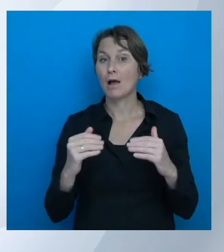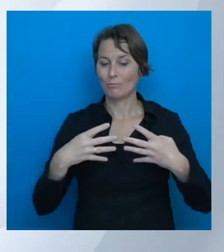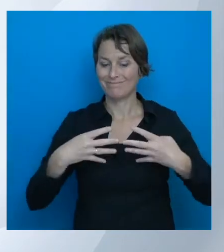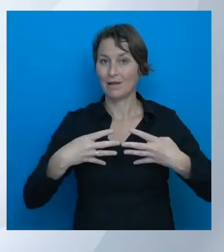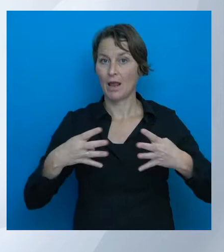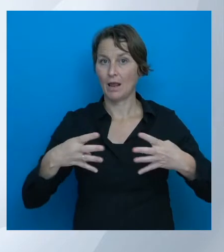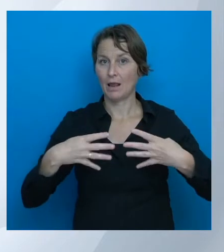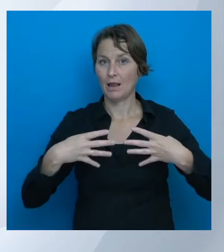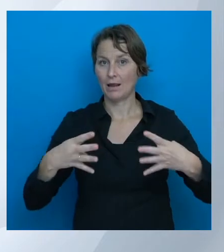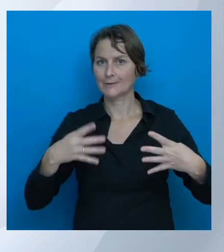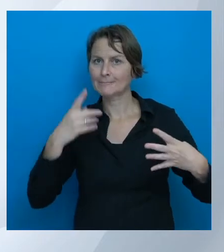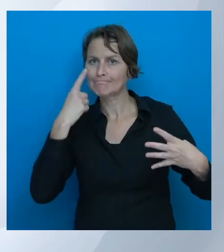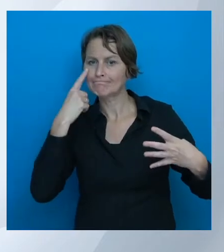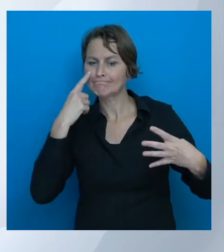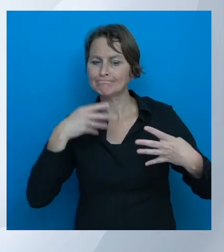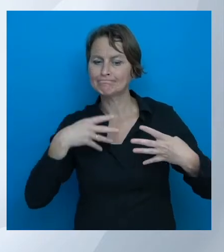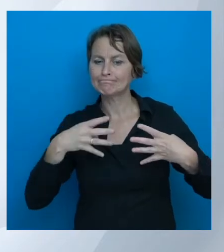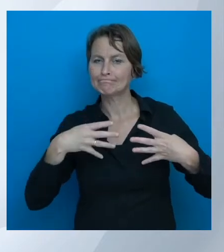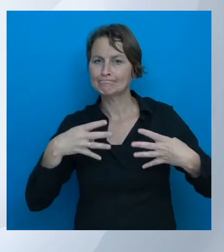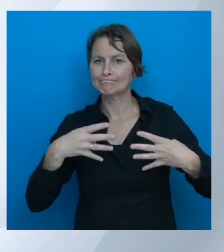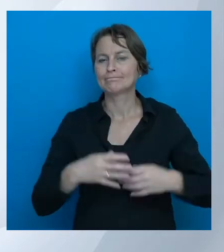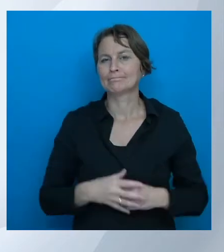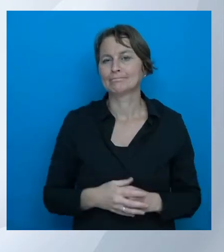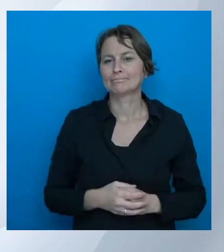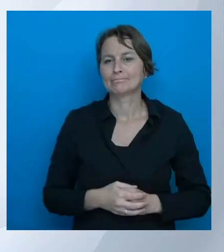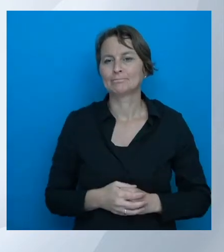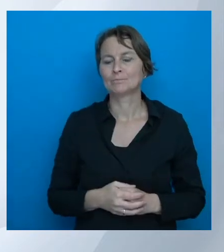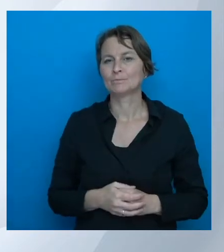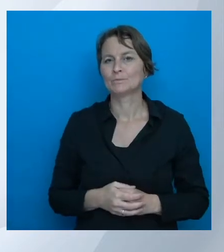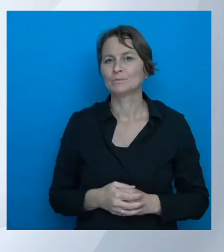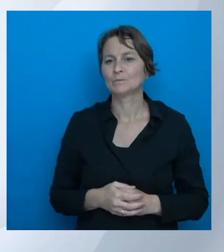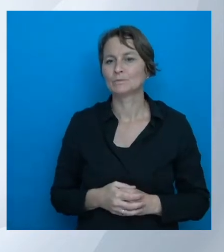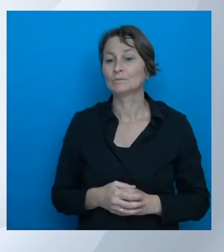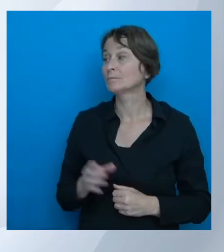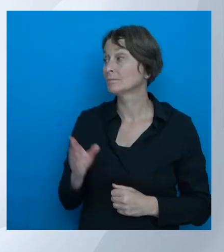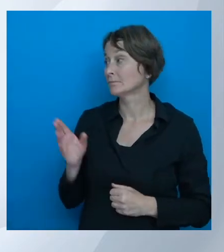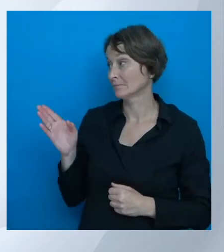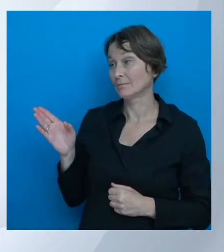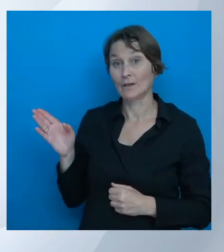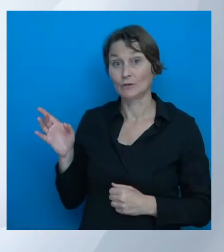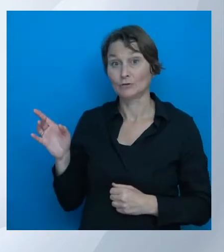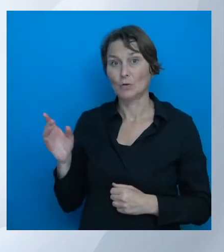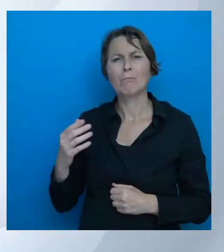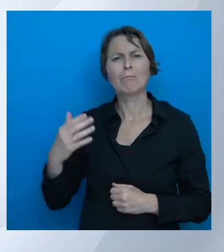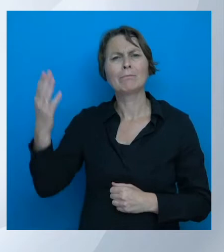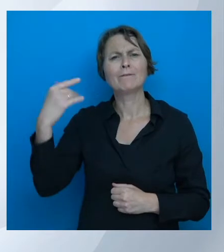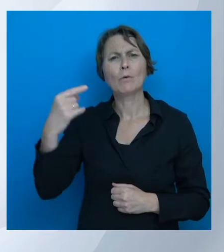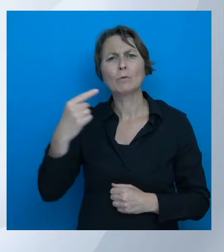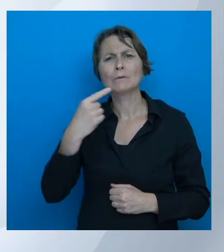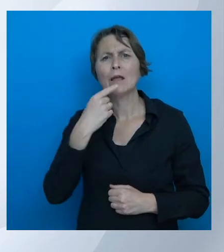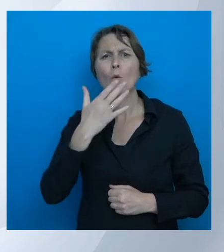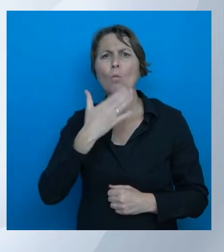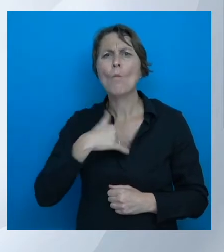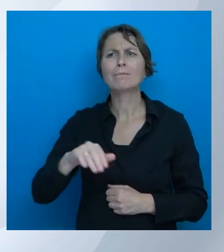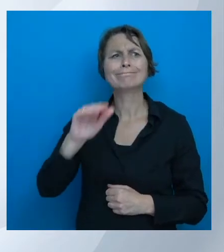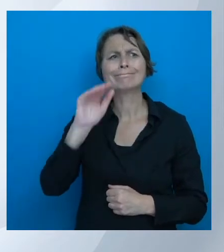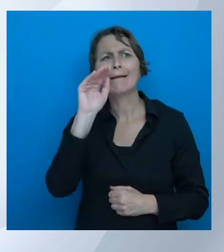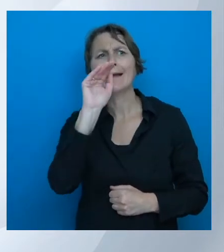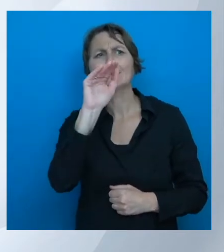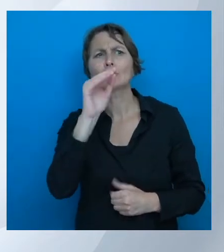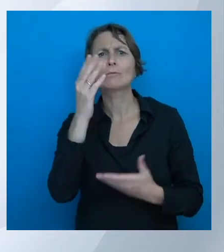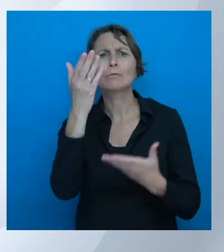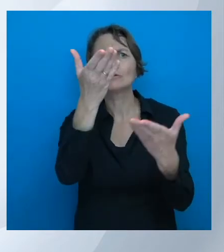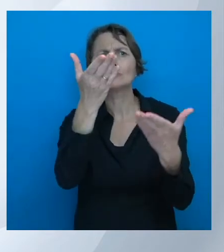As I just told you, we can use a webhook in order to go to an external service. So what Gatekeeper